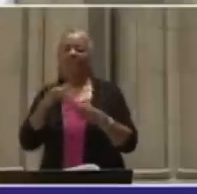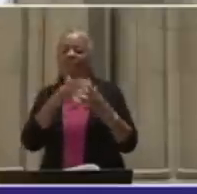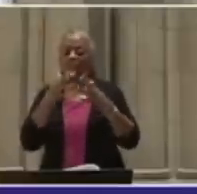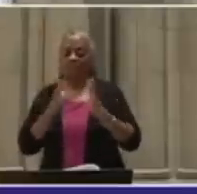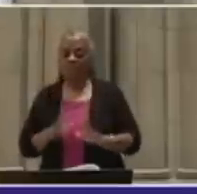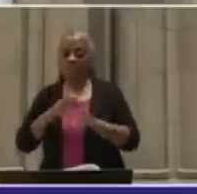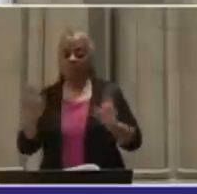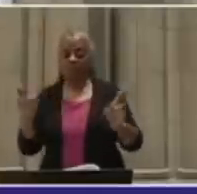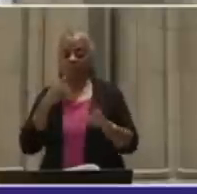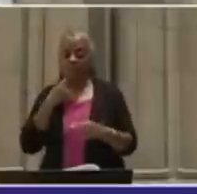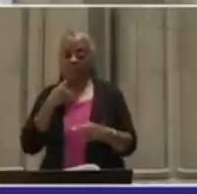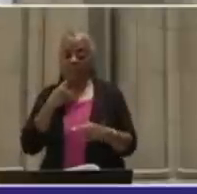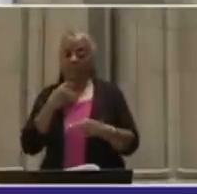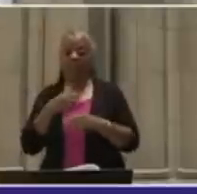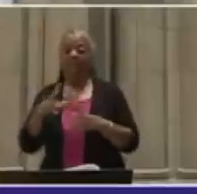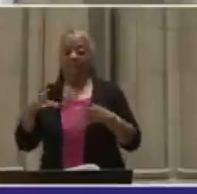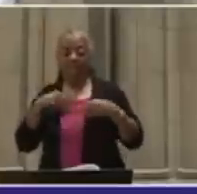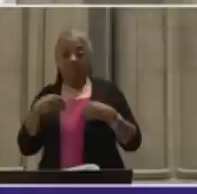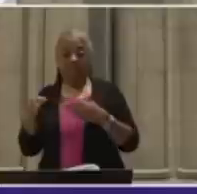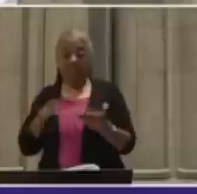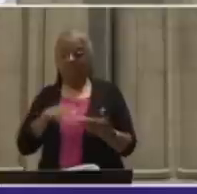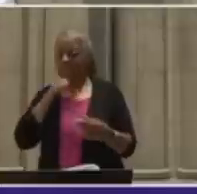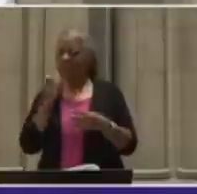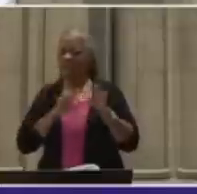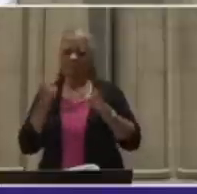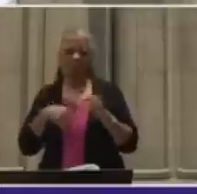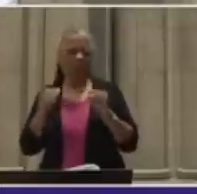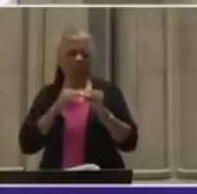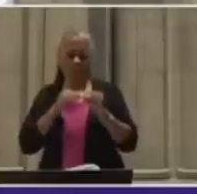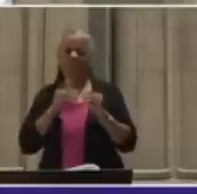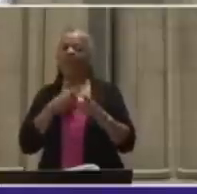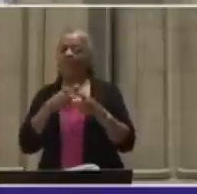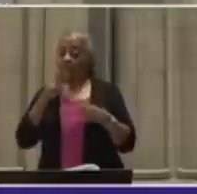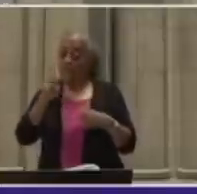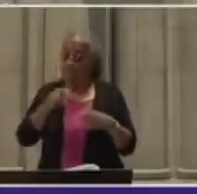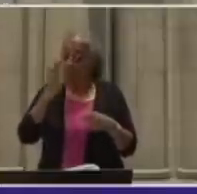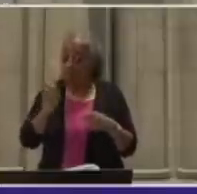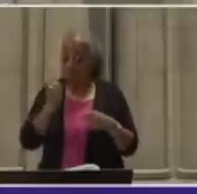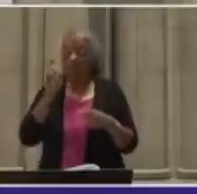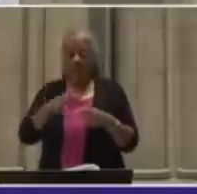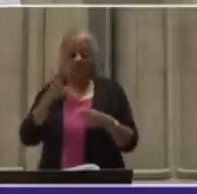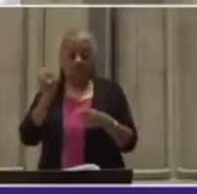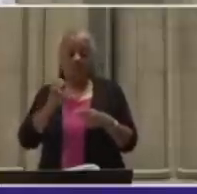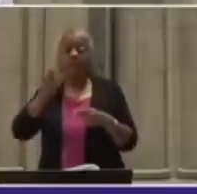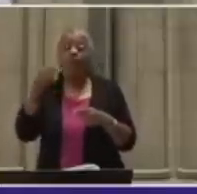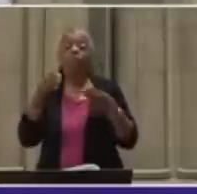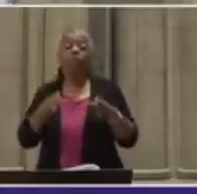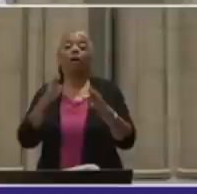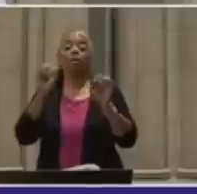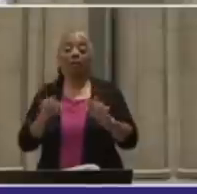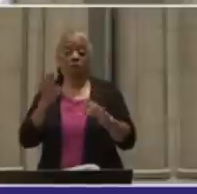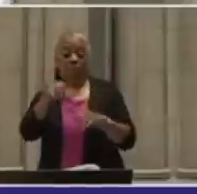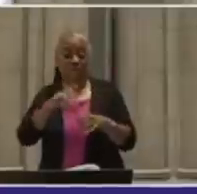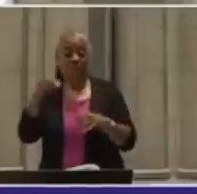America's ready to say accepting death is not an option anymore, it better be. It better be. And the only way we're going to do